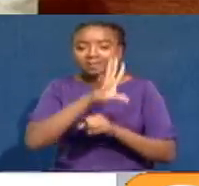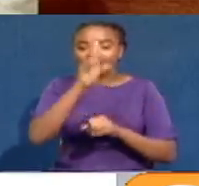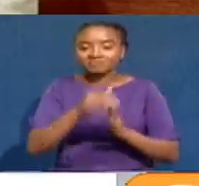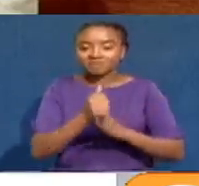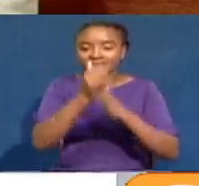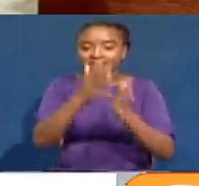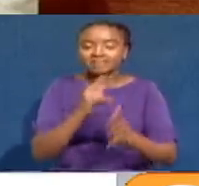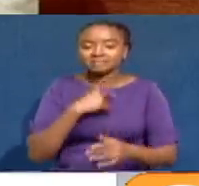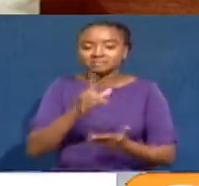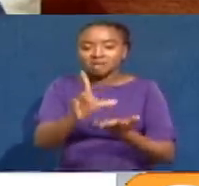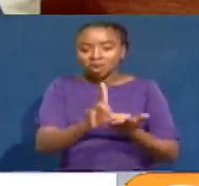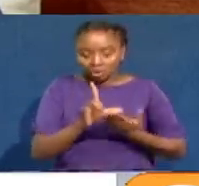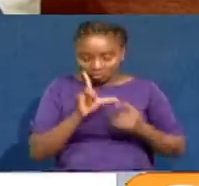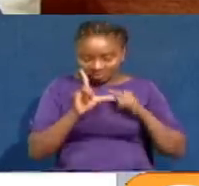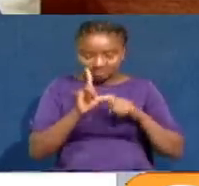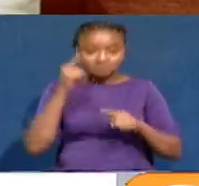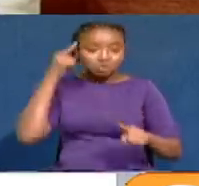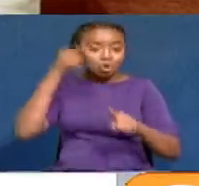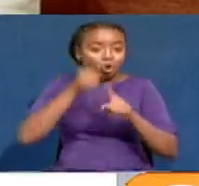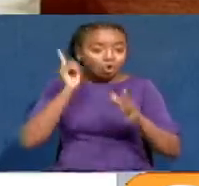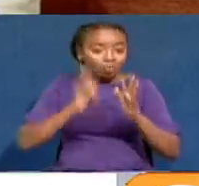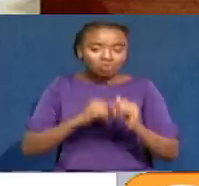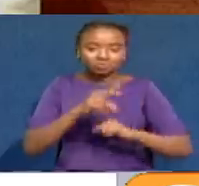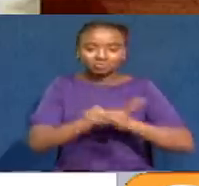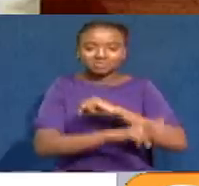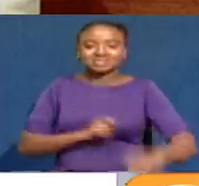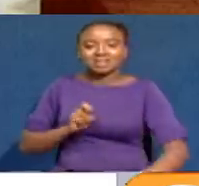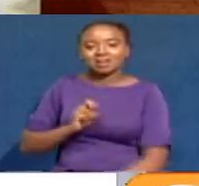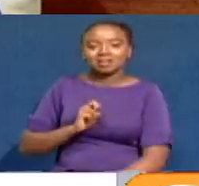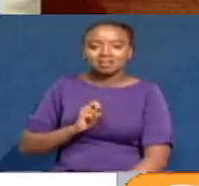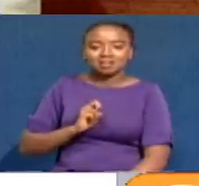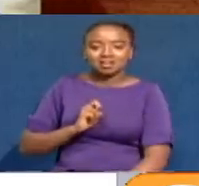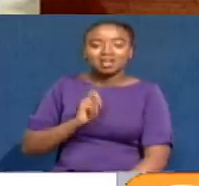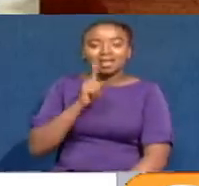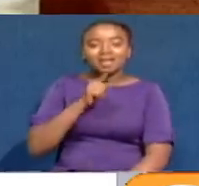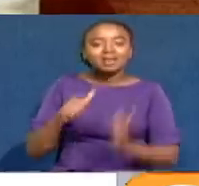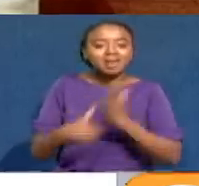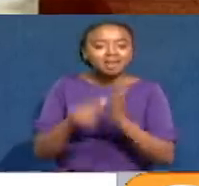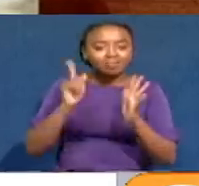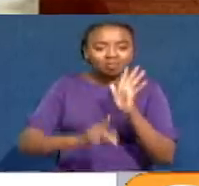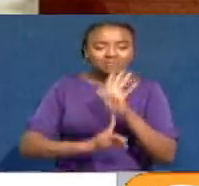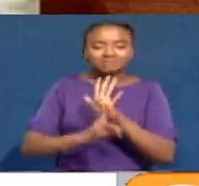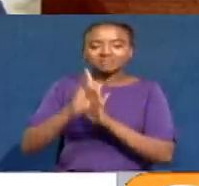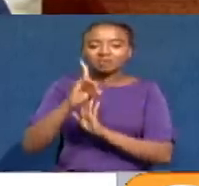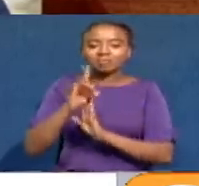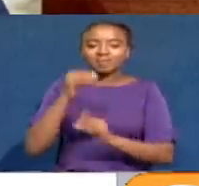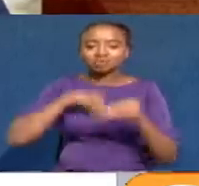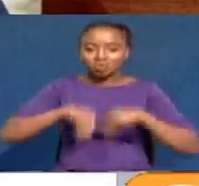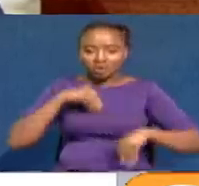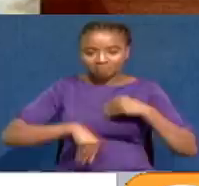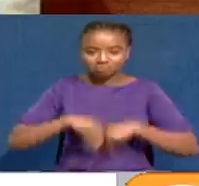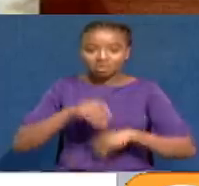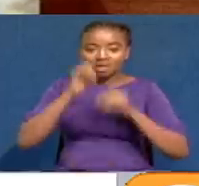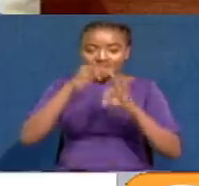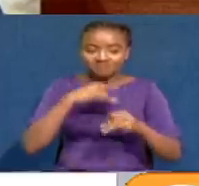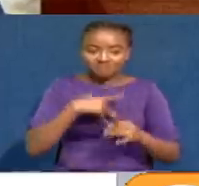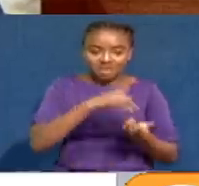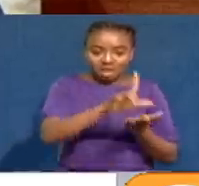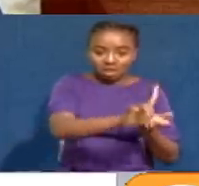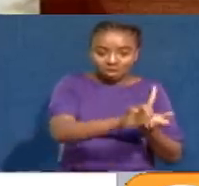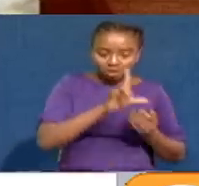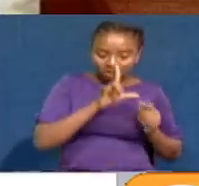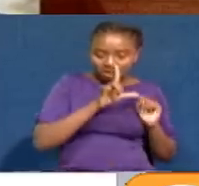actually borrow to steal, something called development corruption. When you borrow and build a good road, you inflate